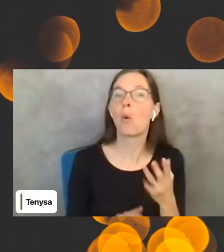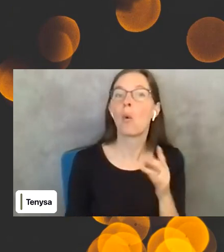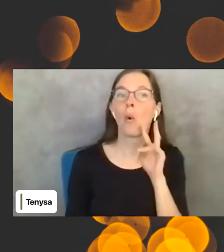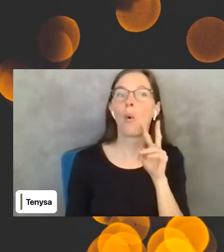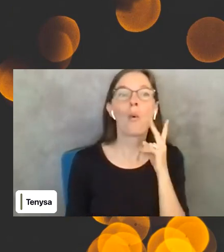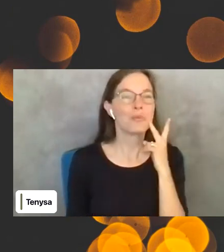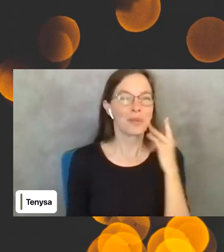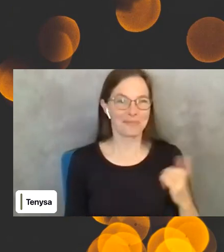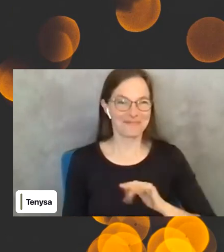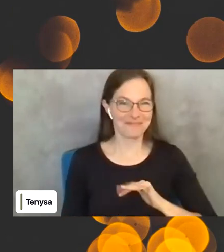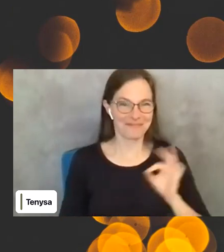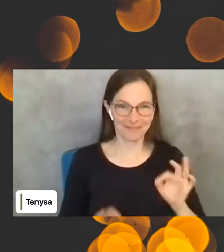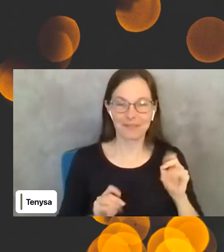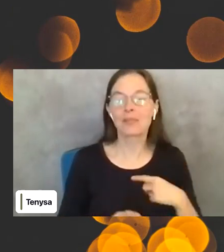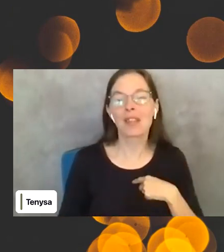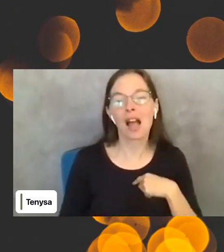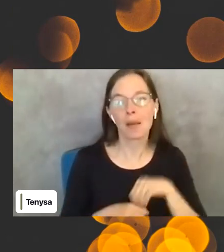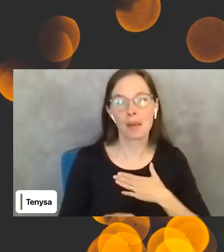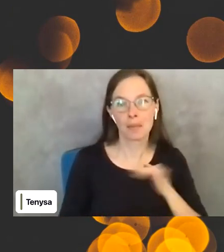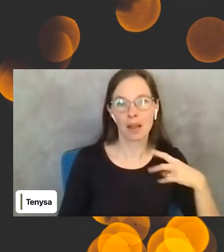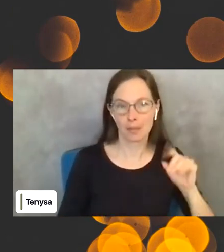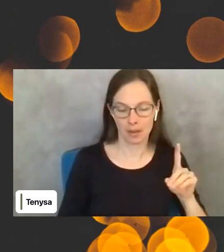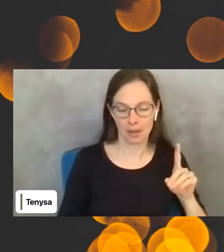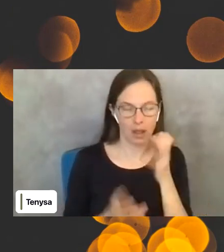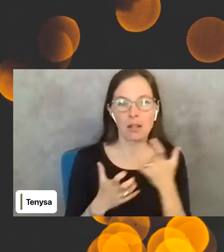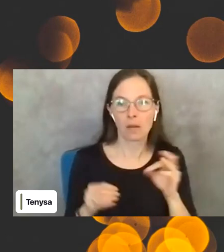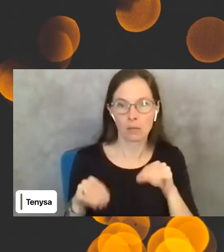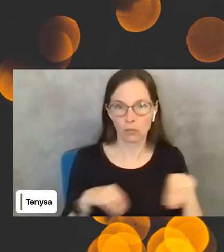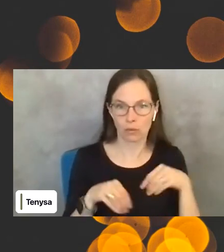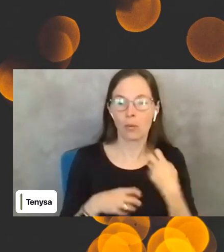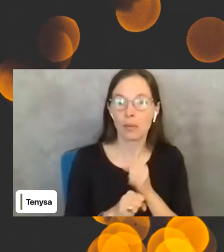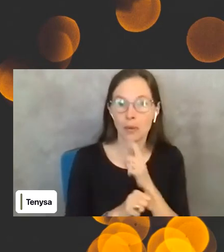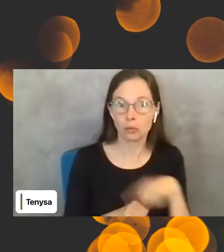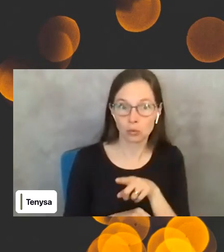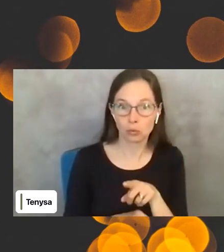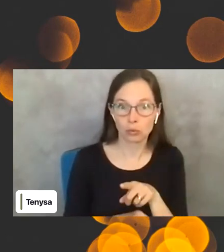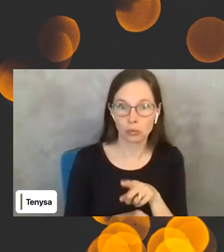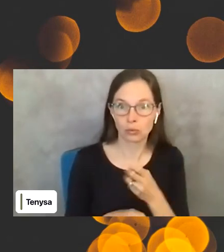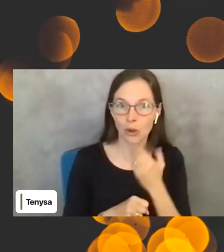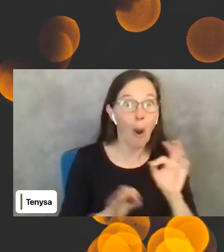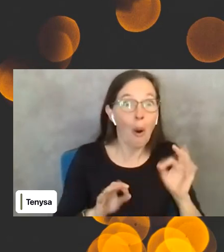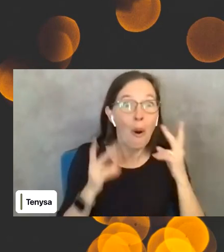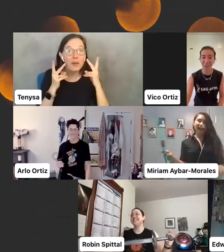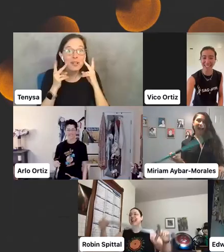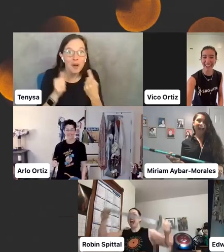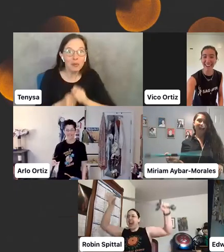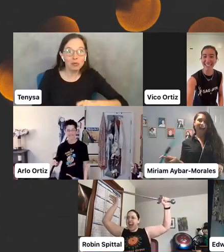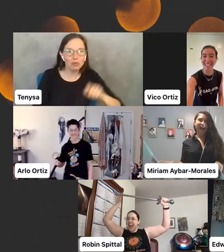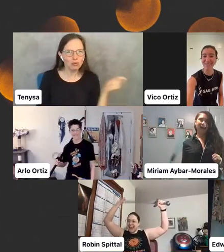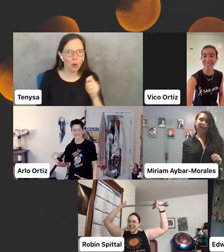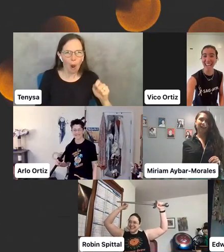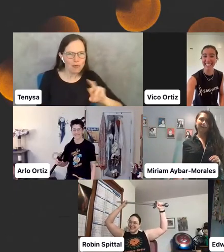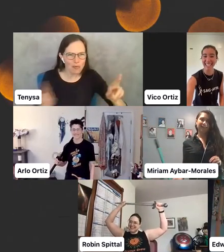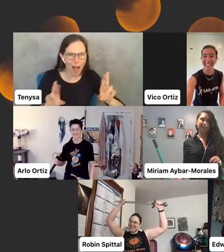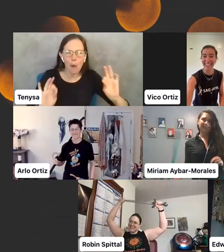mode. Beautiful. I'm on my iPad because, again, there'll be a lot of movement. So I want to make sure that you get a good, oh, look at everybody with their swords. Oh, this